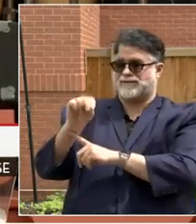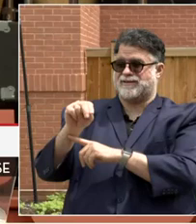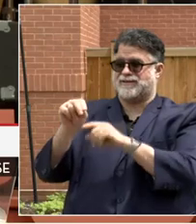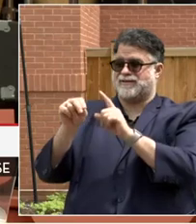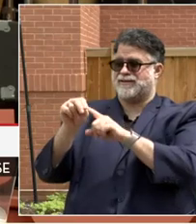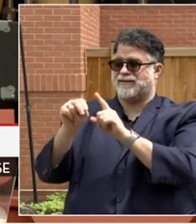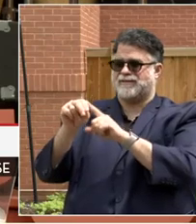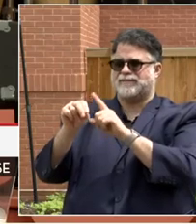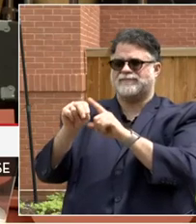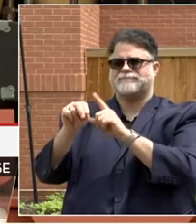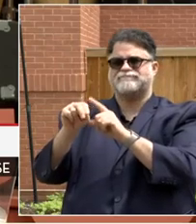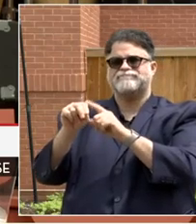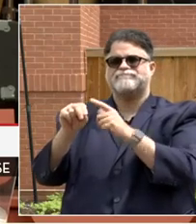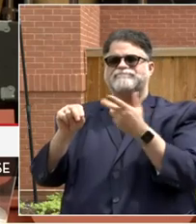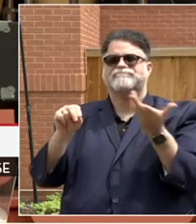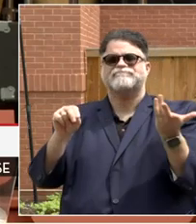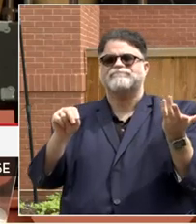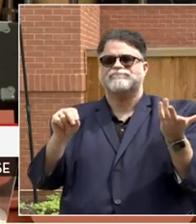could hurt them.